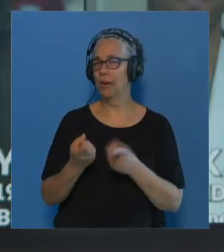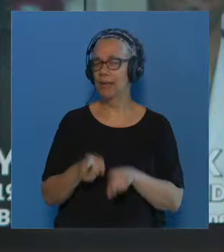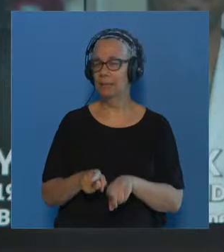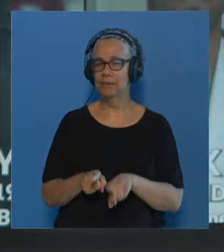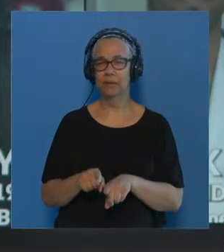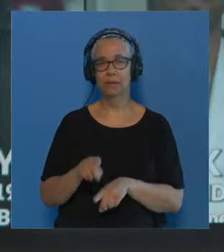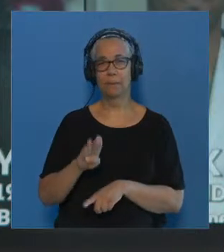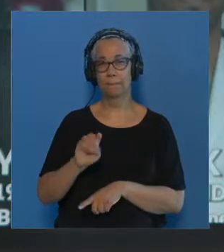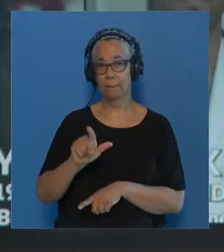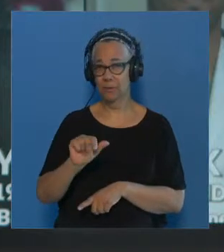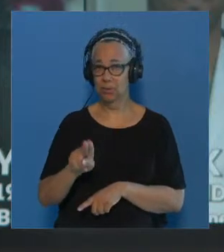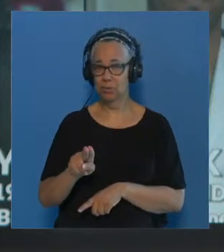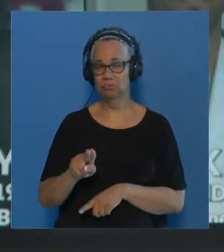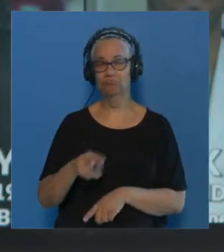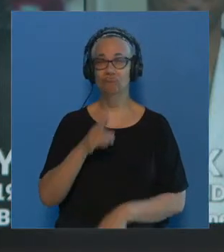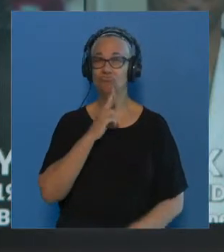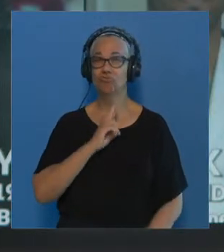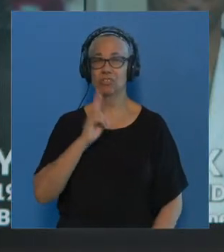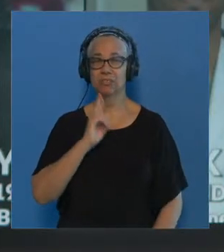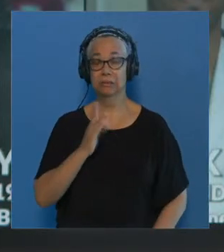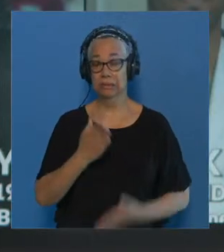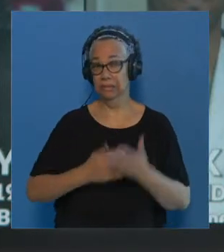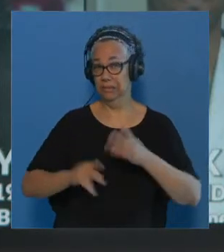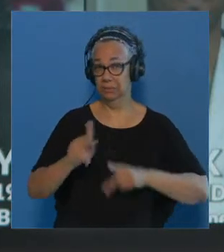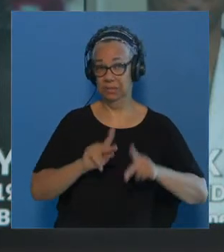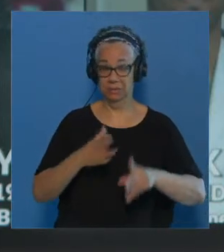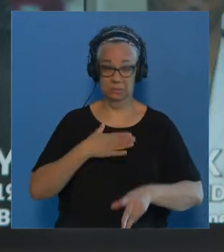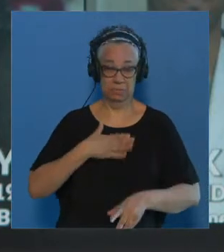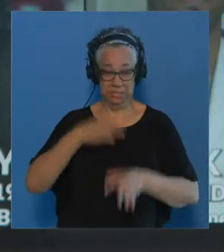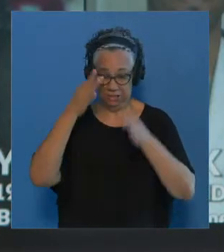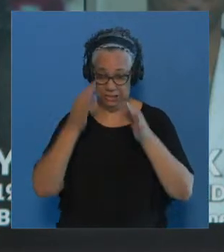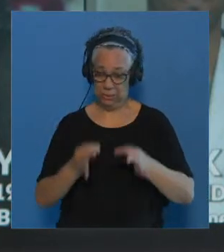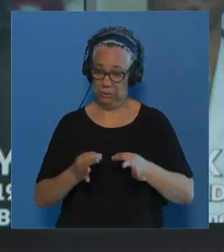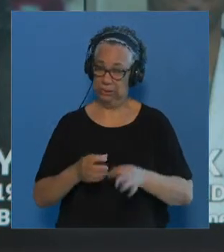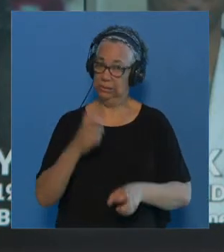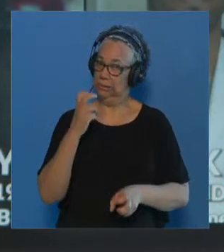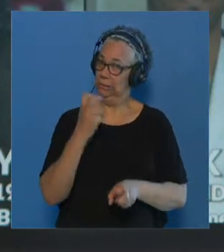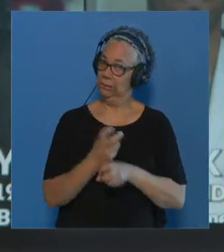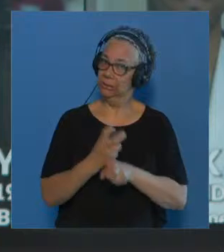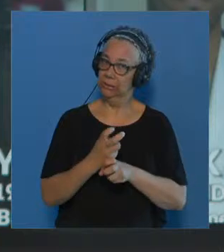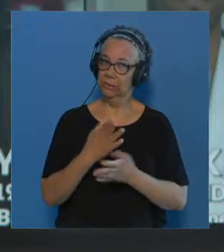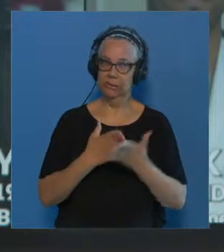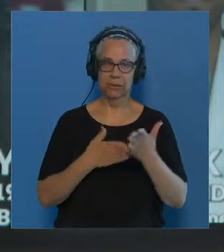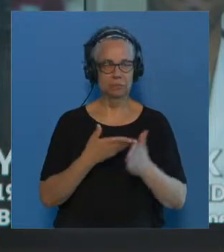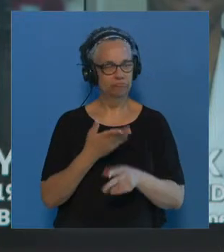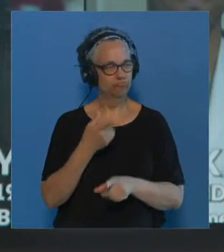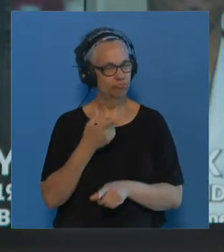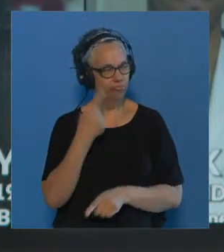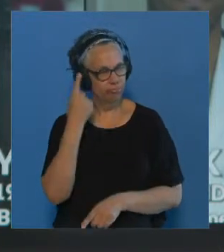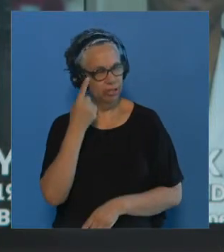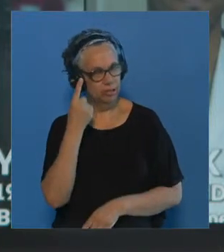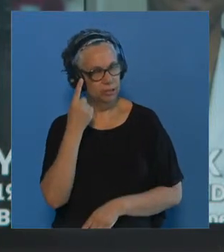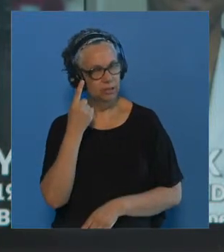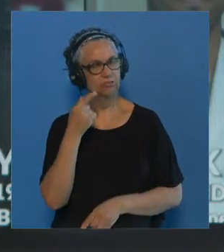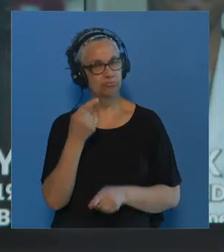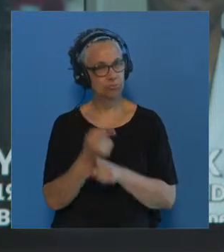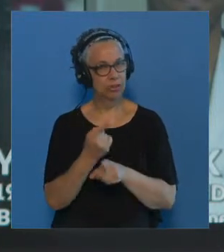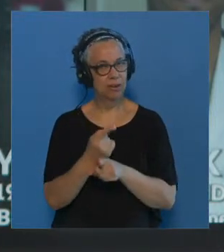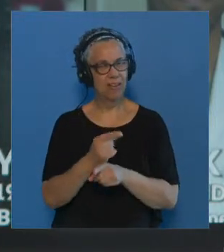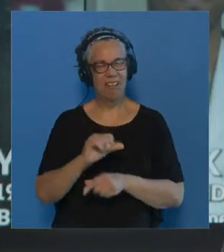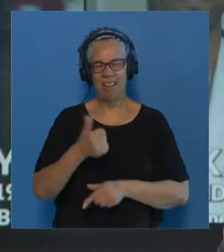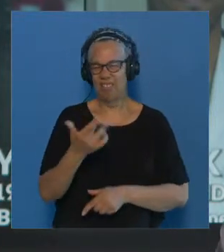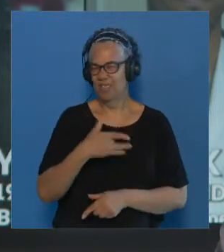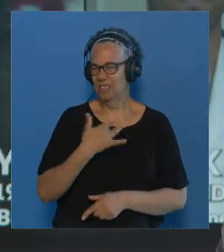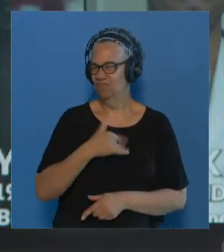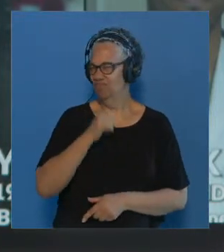Restaurant. Some persons think that my decisions were harsh. Some think they were justified. Others think that they did not go